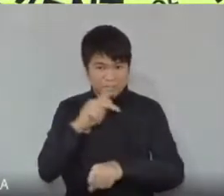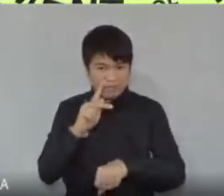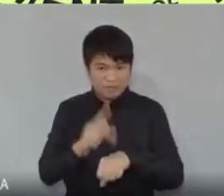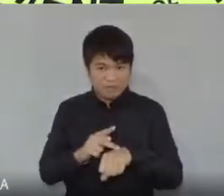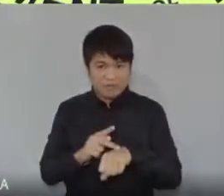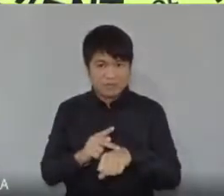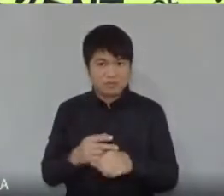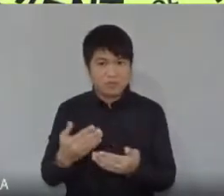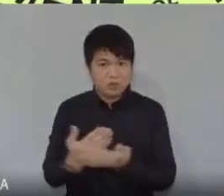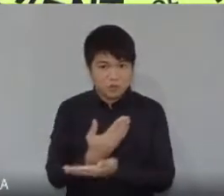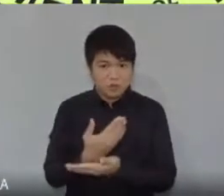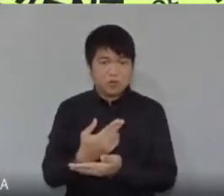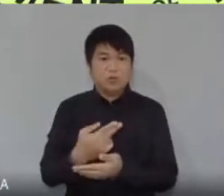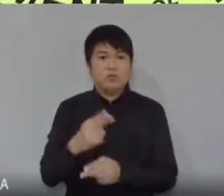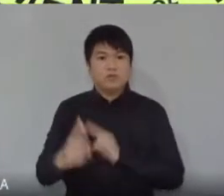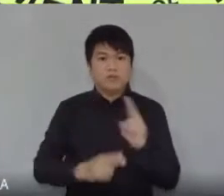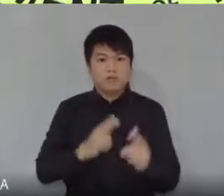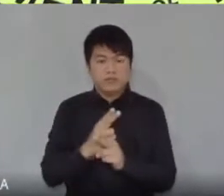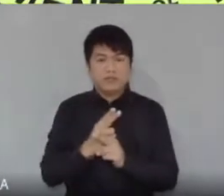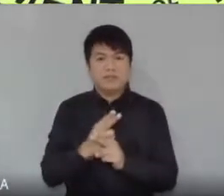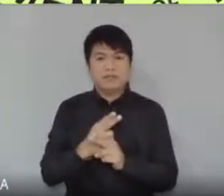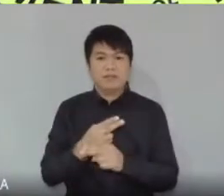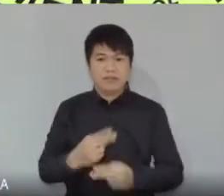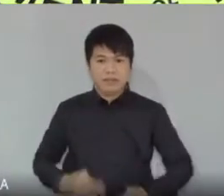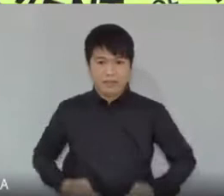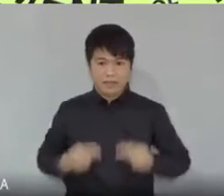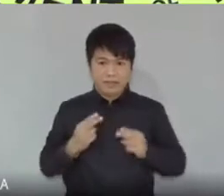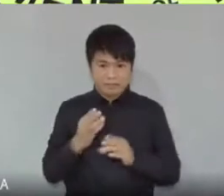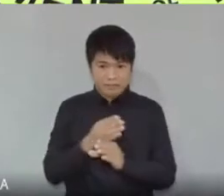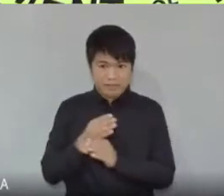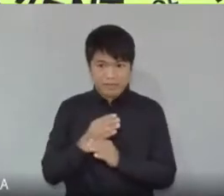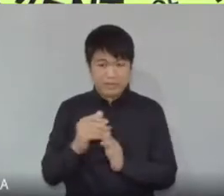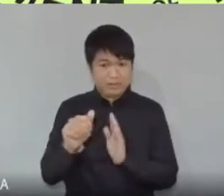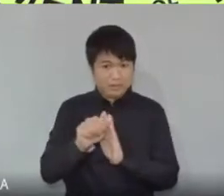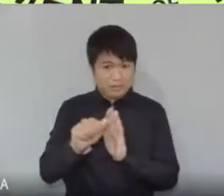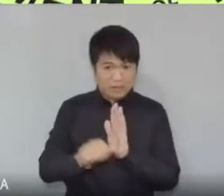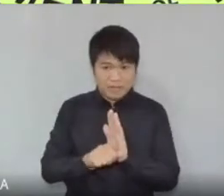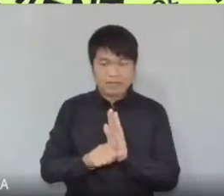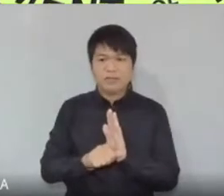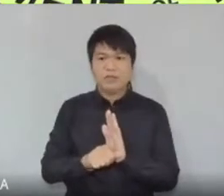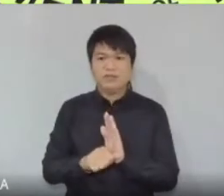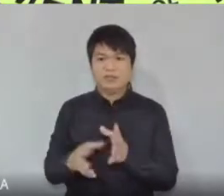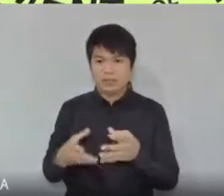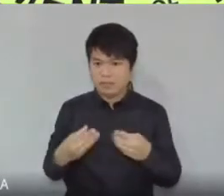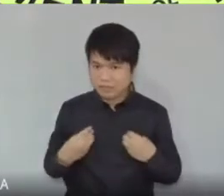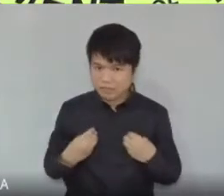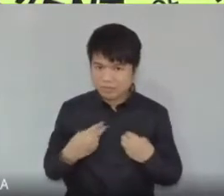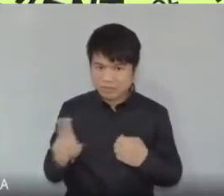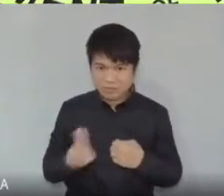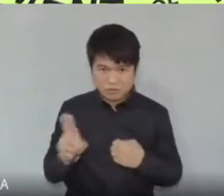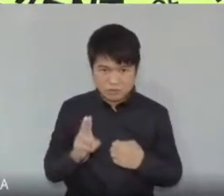COVID-19 pandemic. So join us today and for the next Thursdays and follow the consultations, conversations,